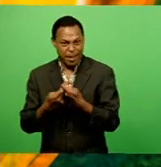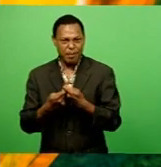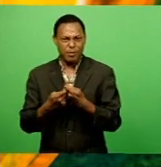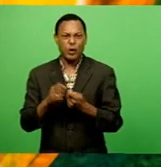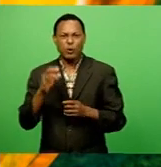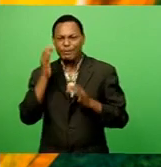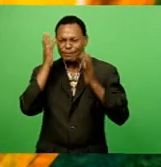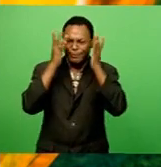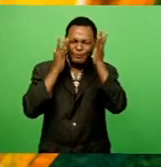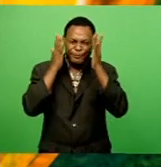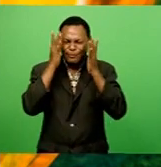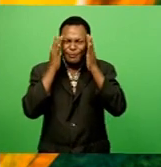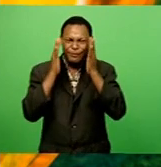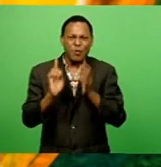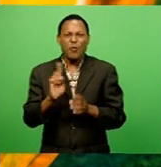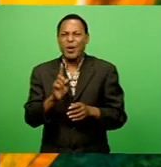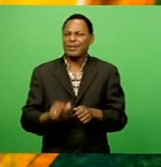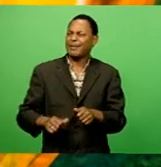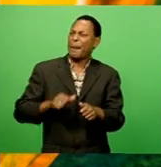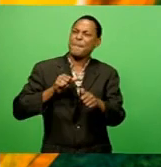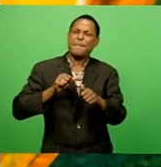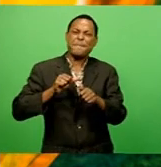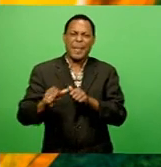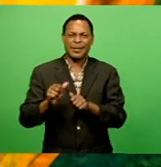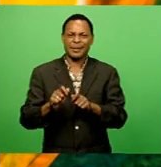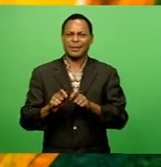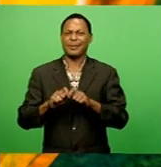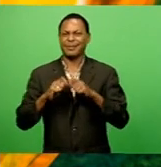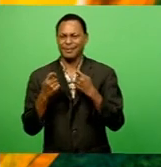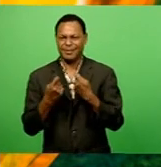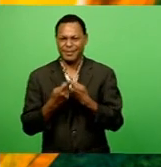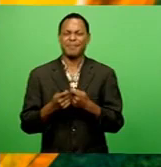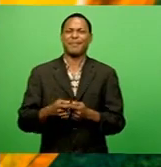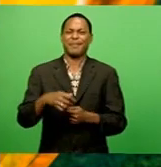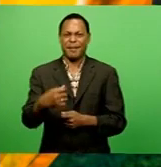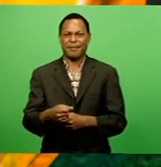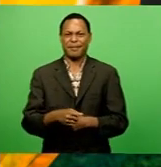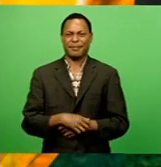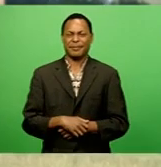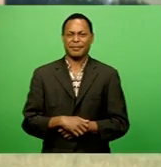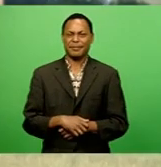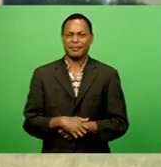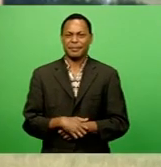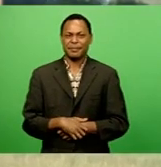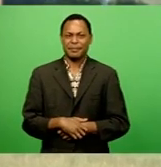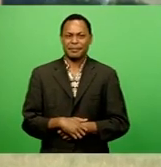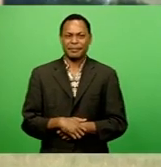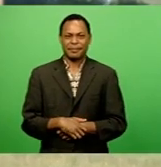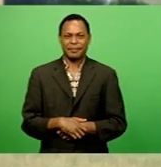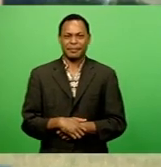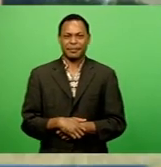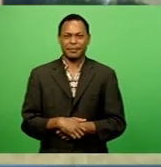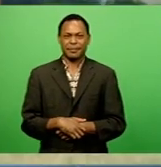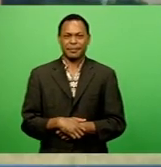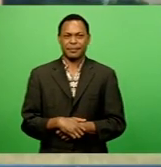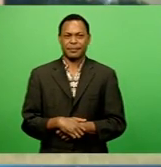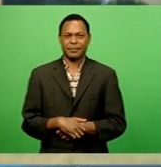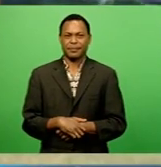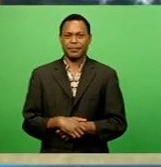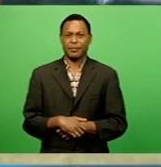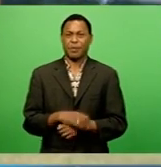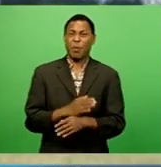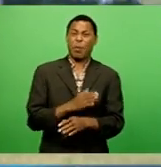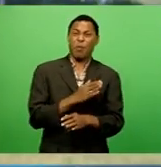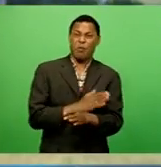brains trying to get the best combination for the Sugar City. Felipe Naikaso has more. The former Nasino coach is